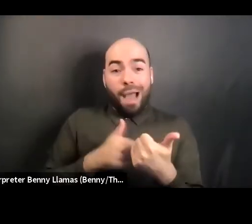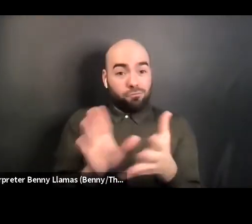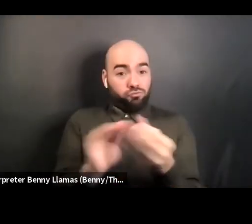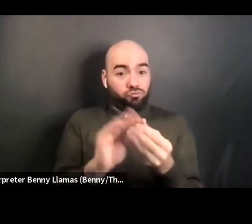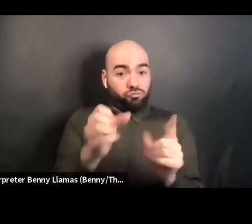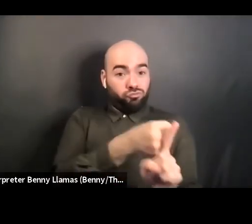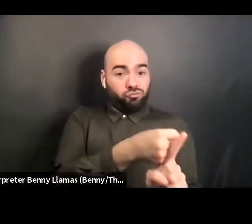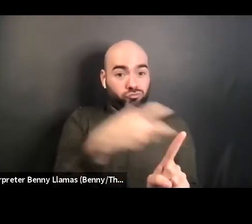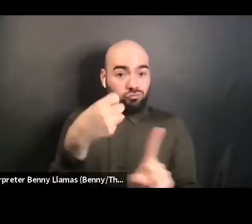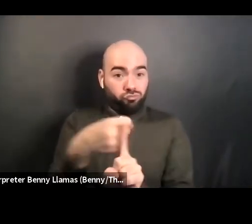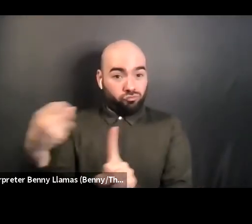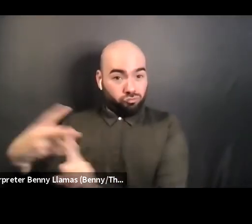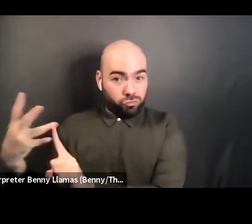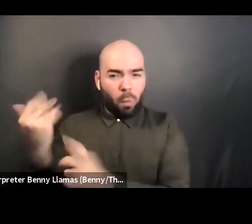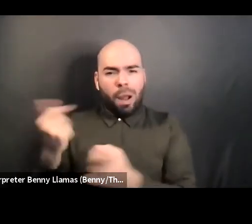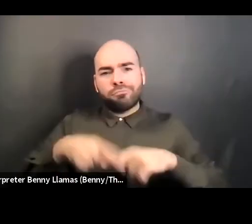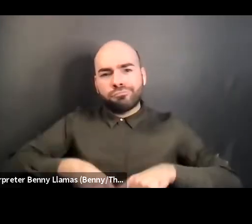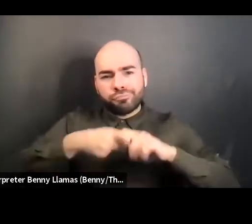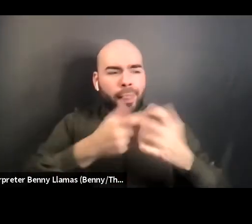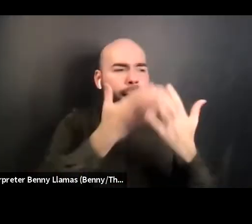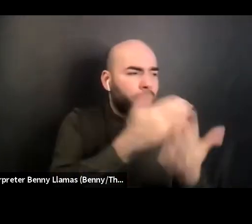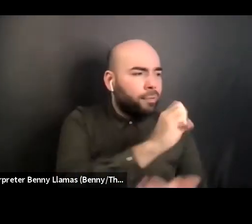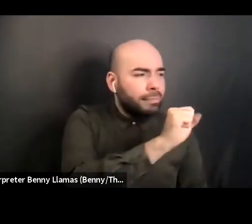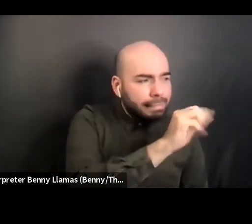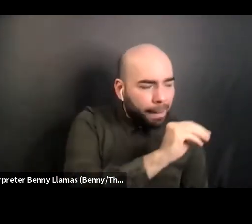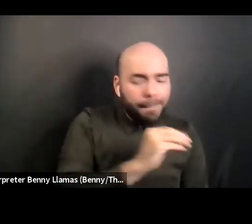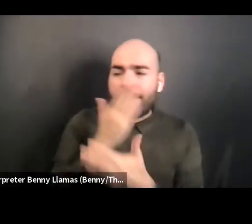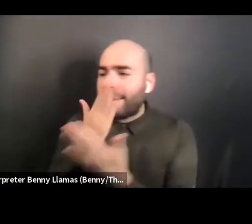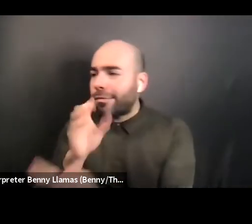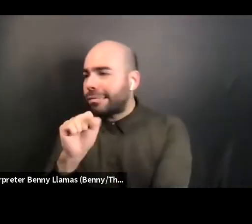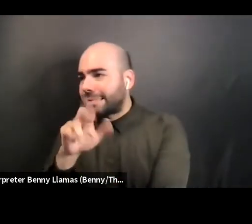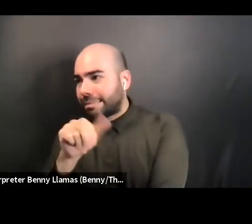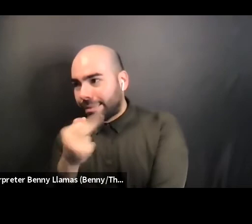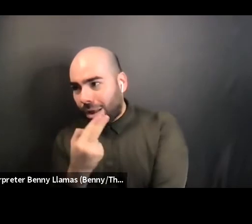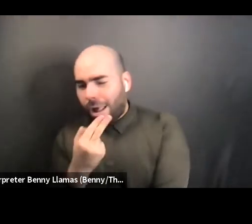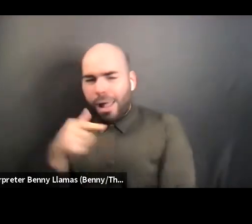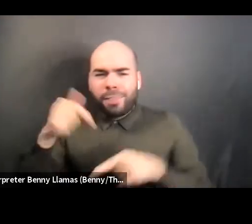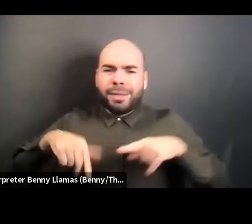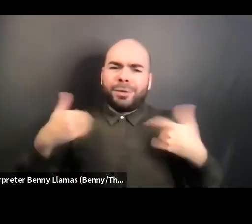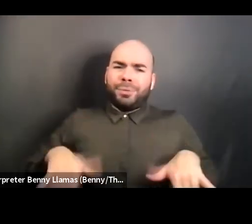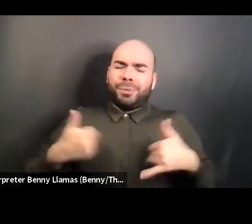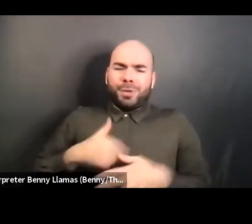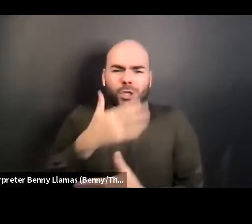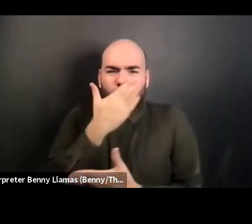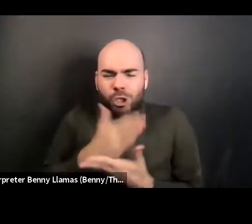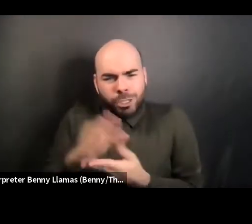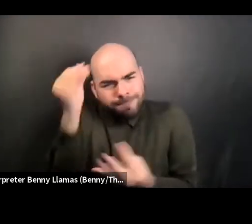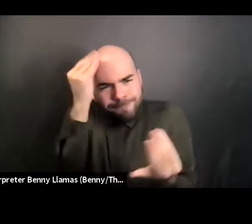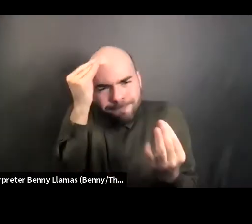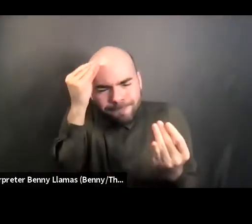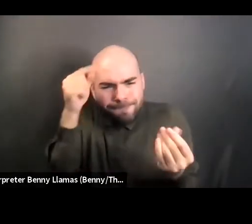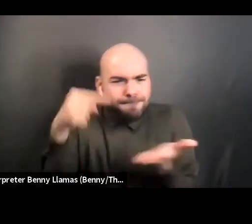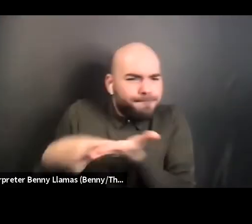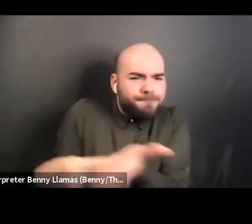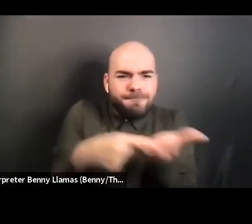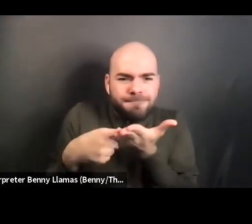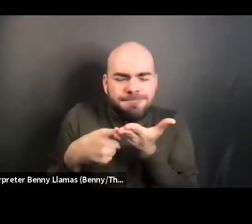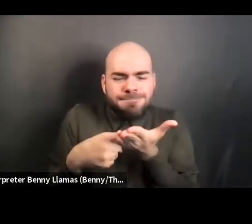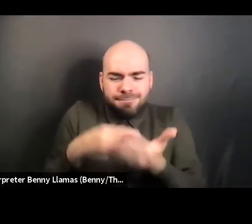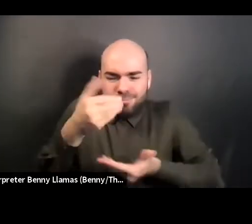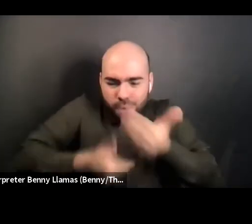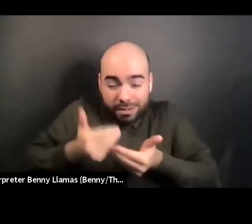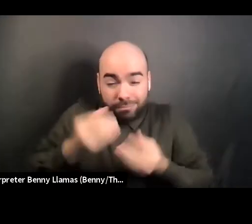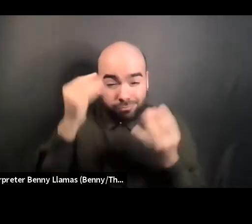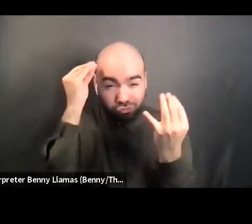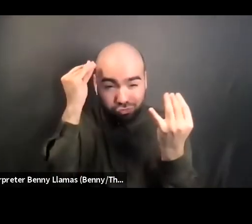to pause and I want to thank Sam and Sarah for this incredibly generative and fulfilling curatorial process. You both